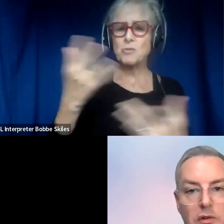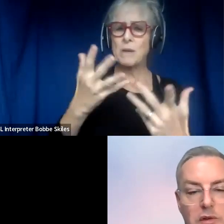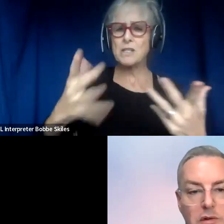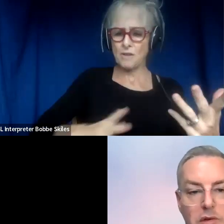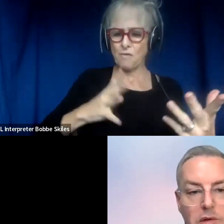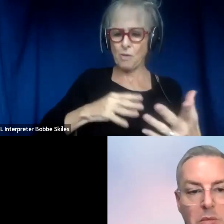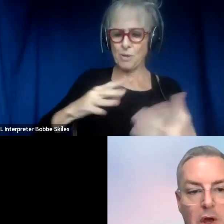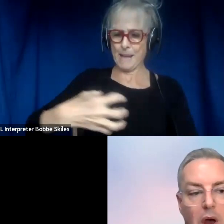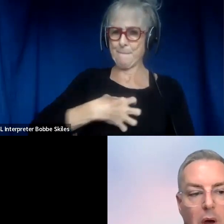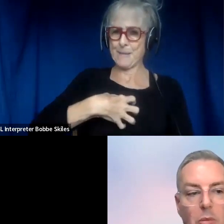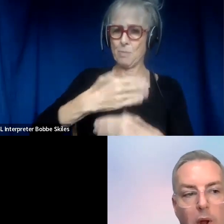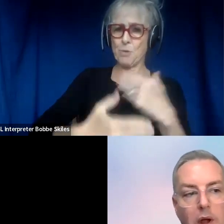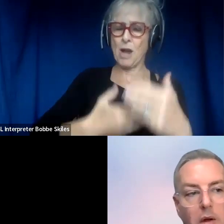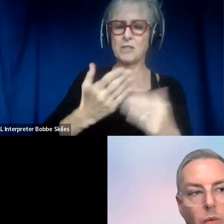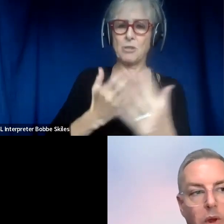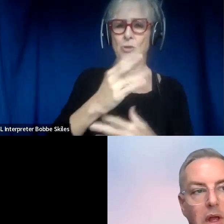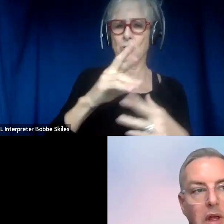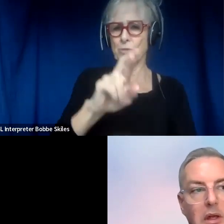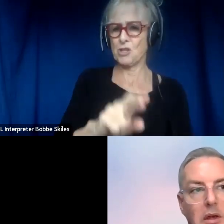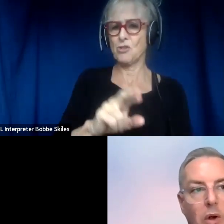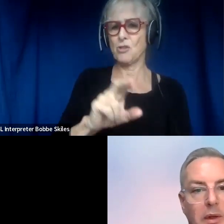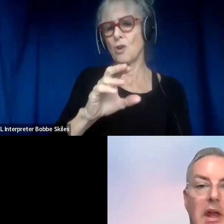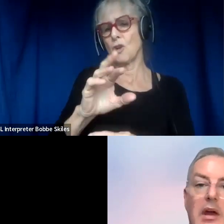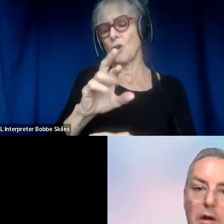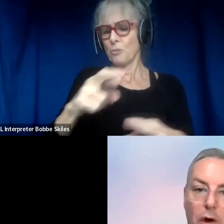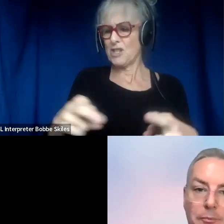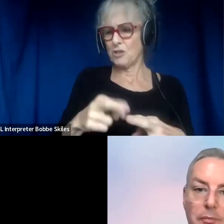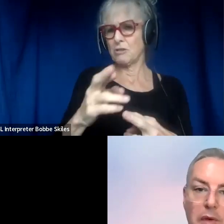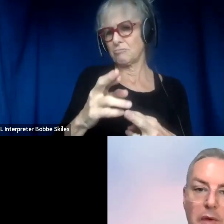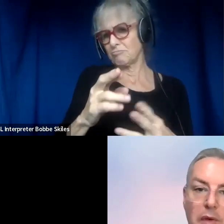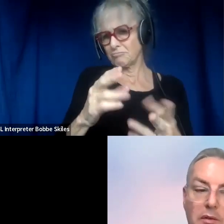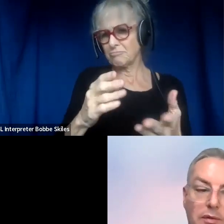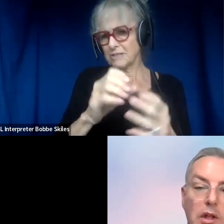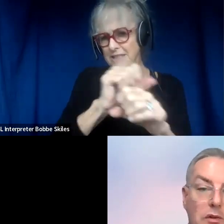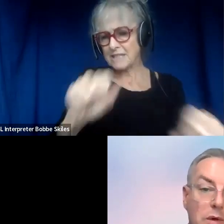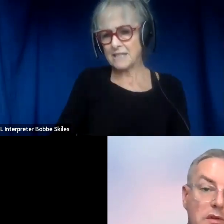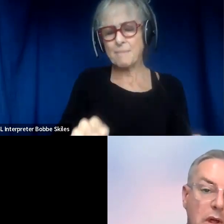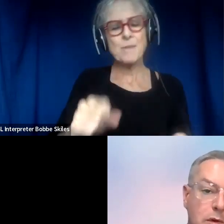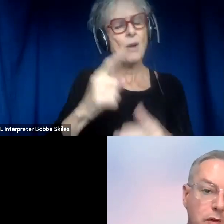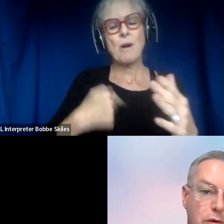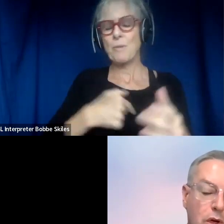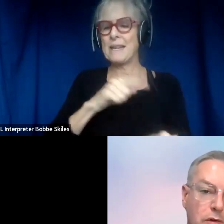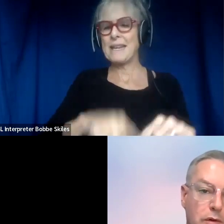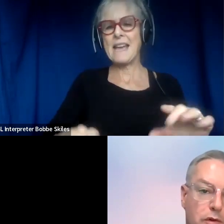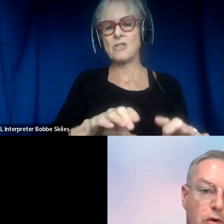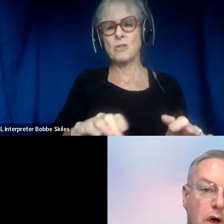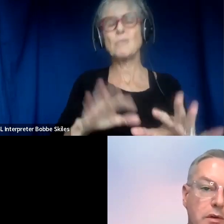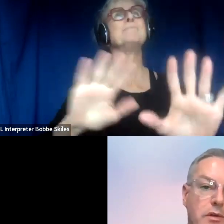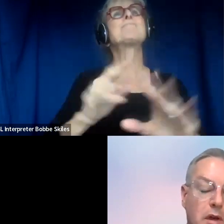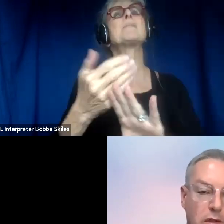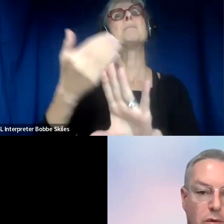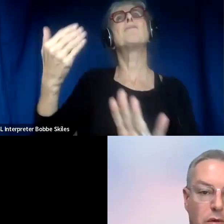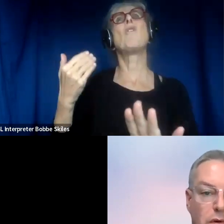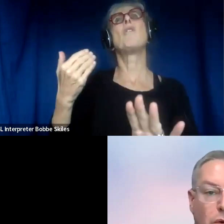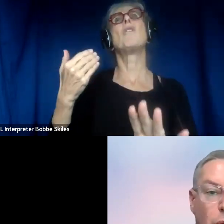through the regional center system. Where we can't go, for 40 years, we used to be able to sort of